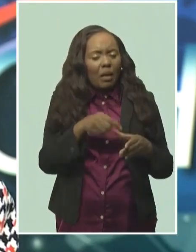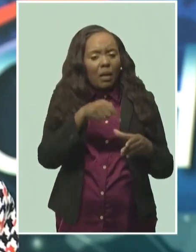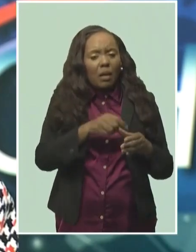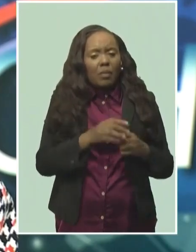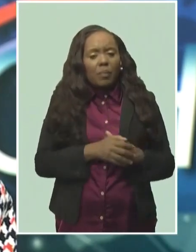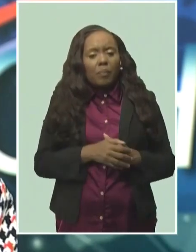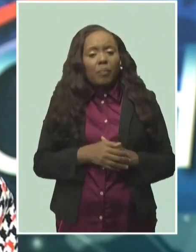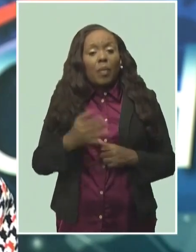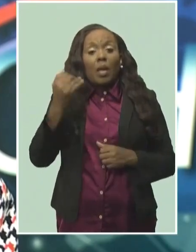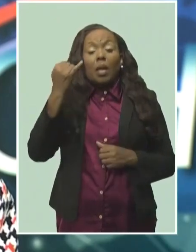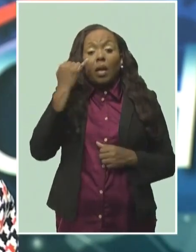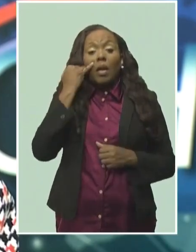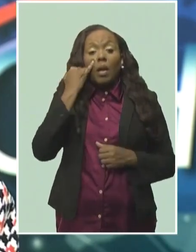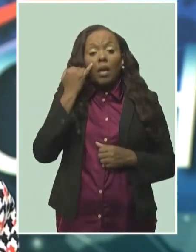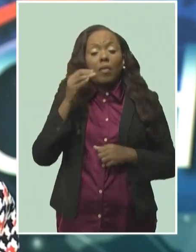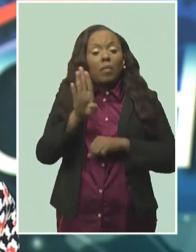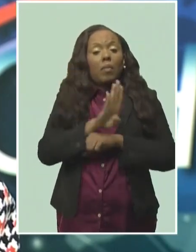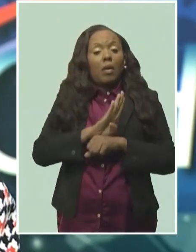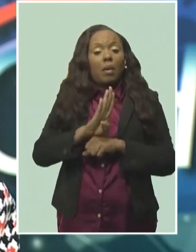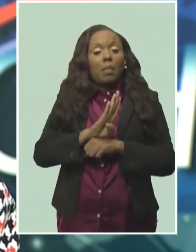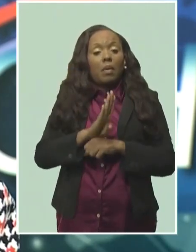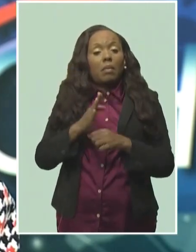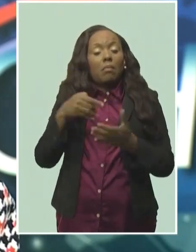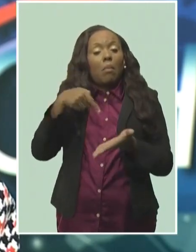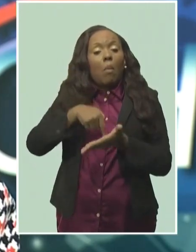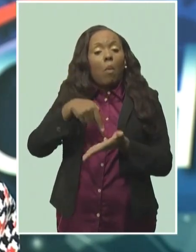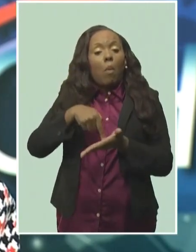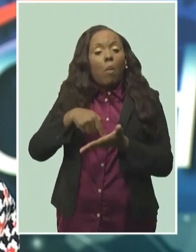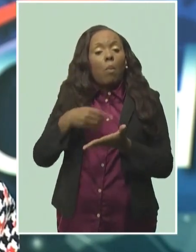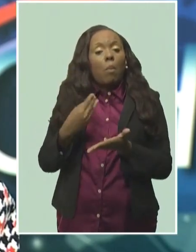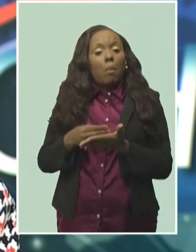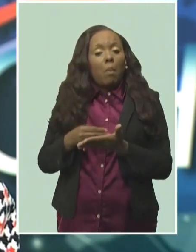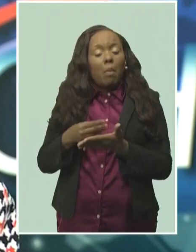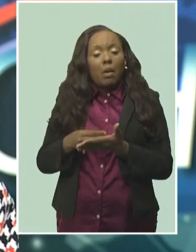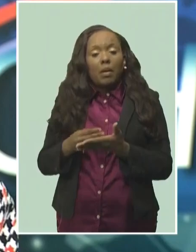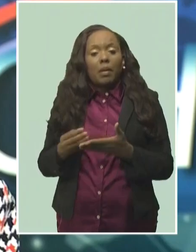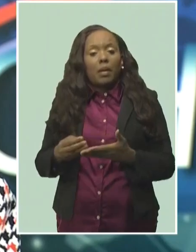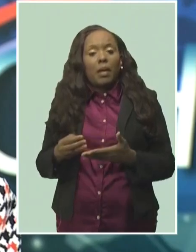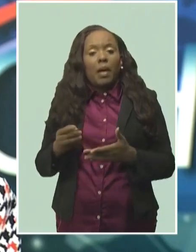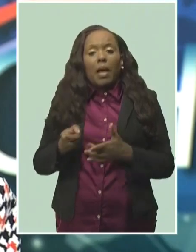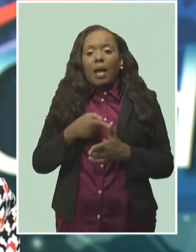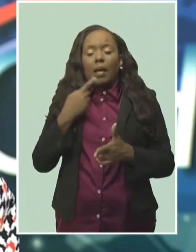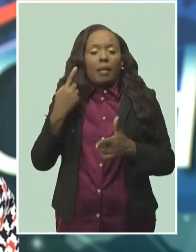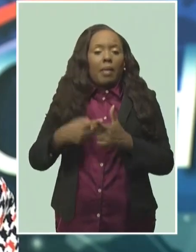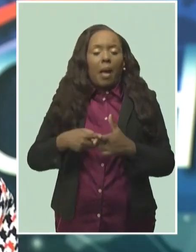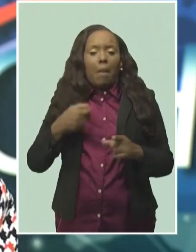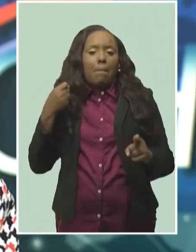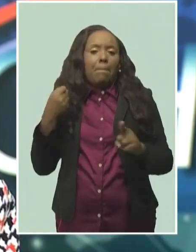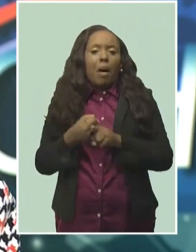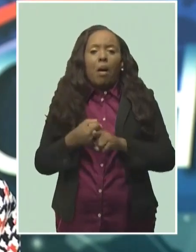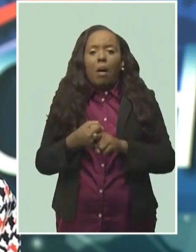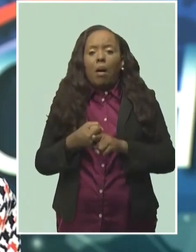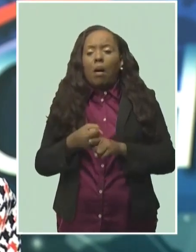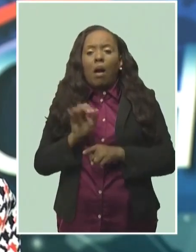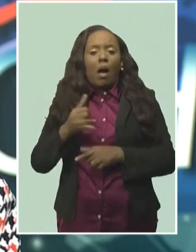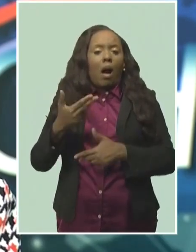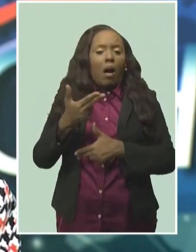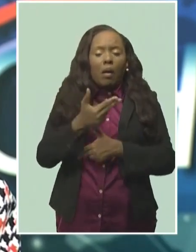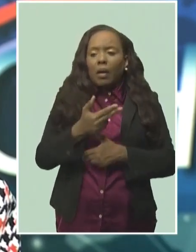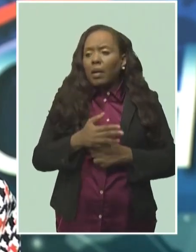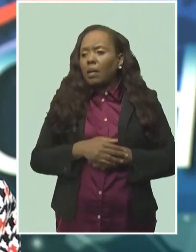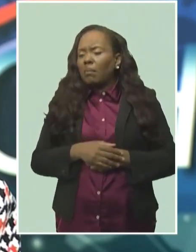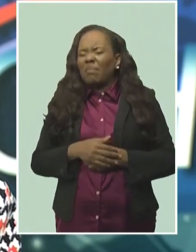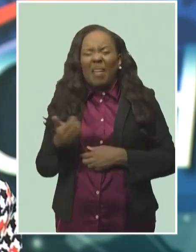interest due on debt if Barbados is hit by a natural disaster or a pandemic event under certain circumstances. Mr.